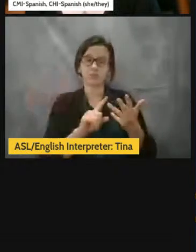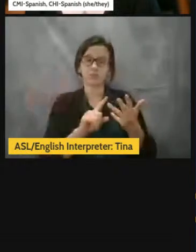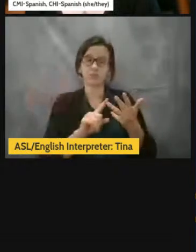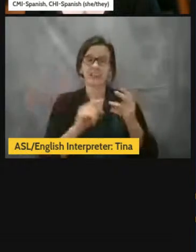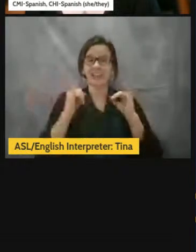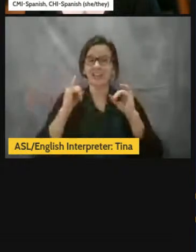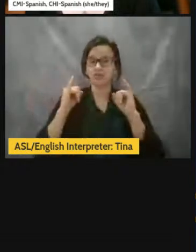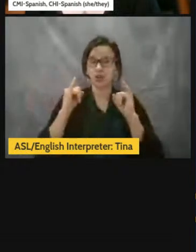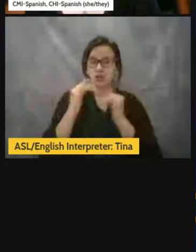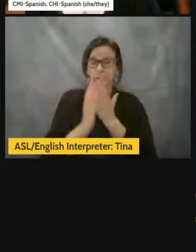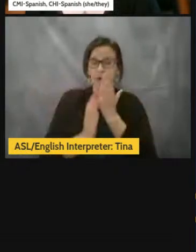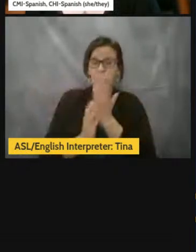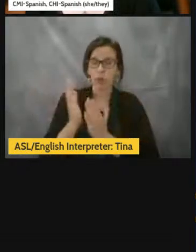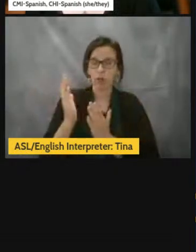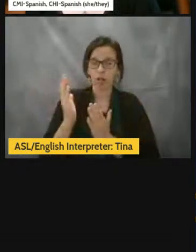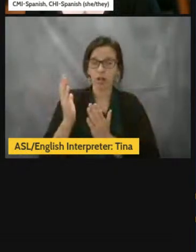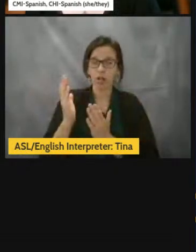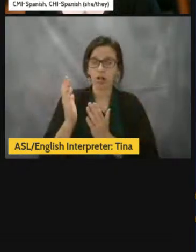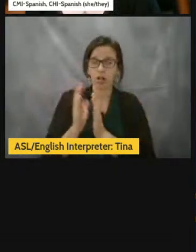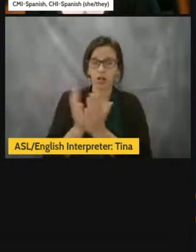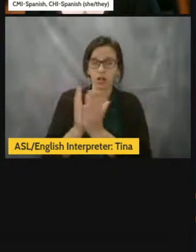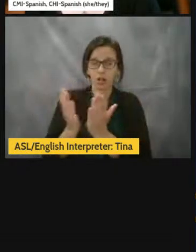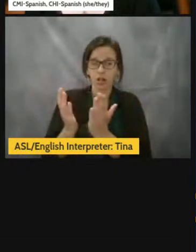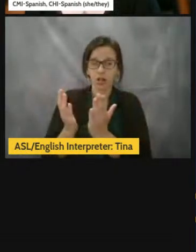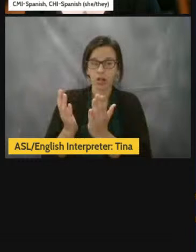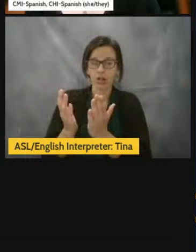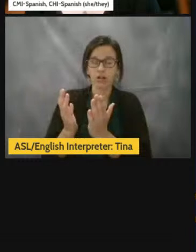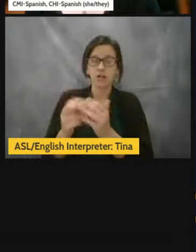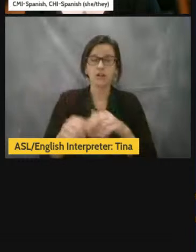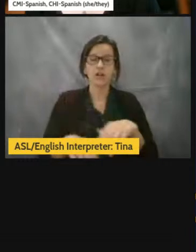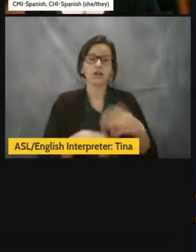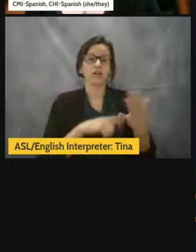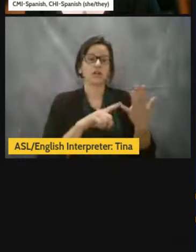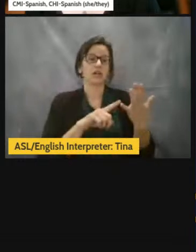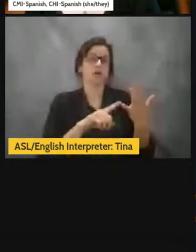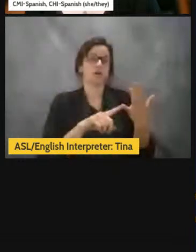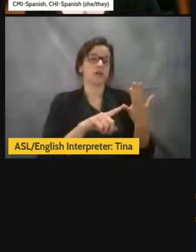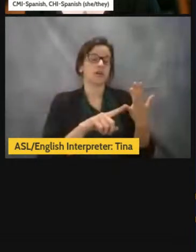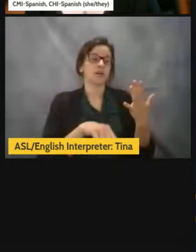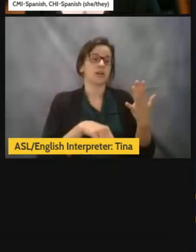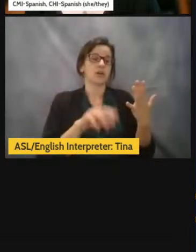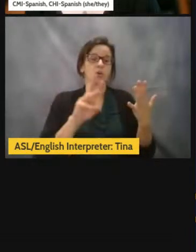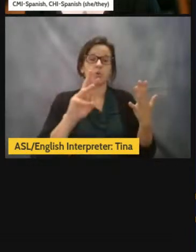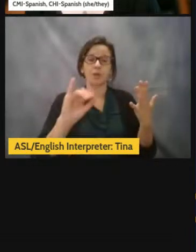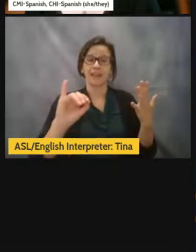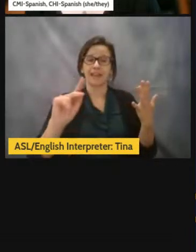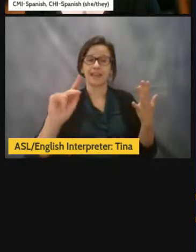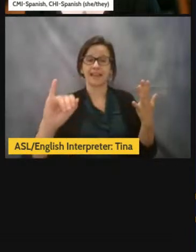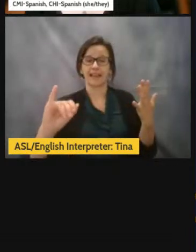instruction manuals. I see Wikipedia,